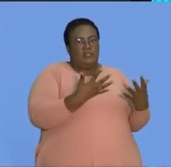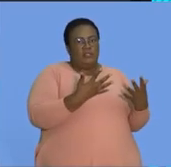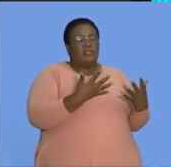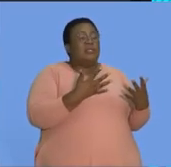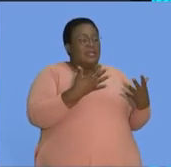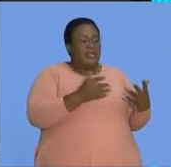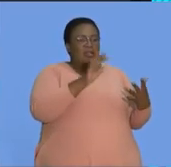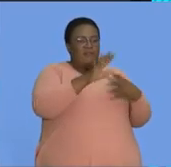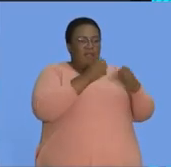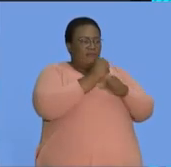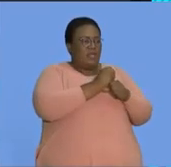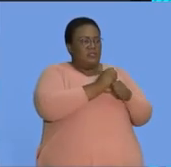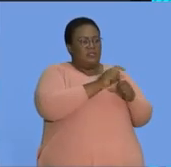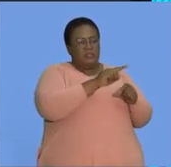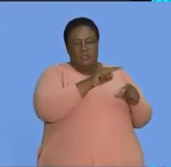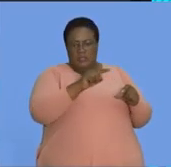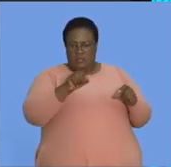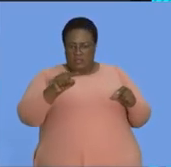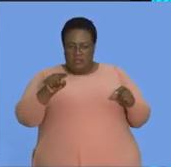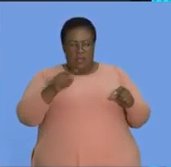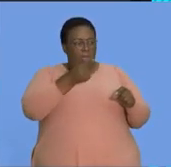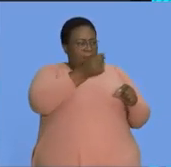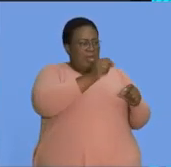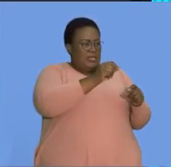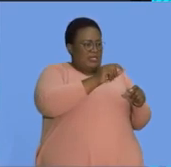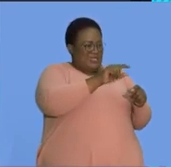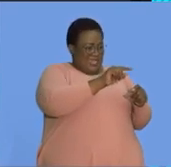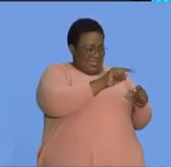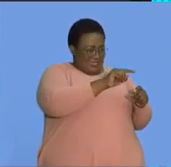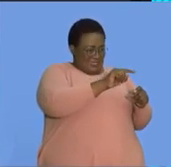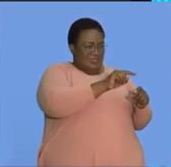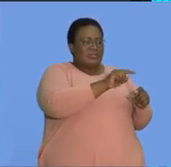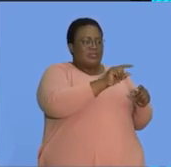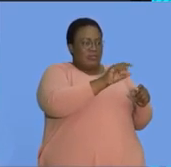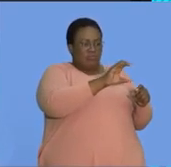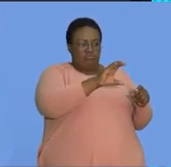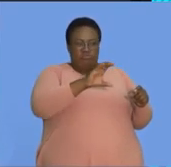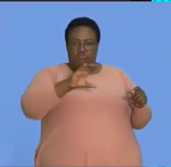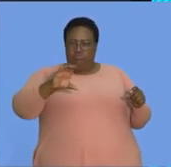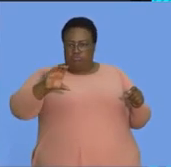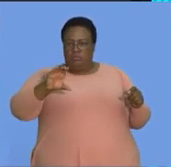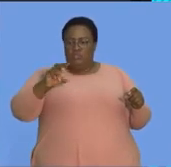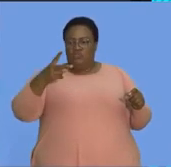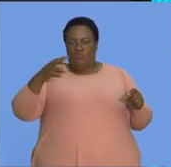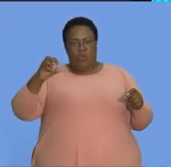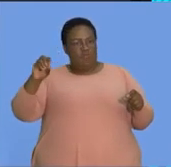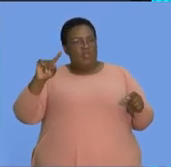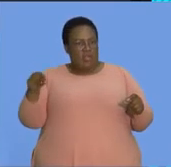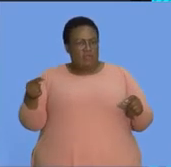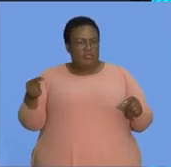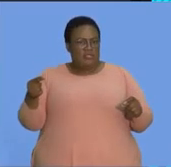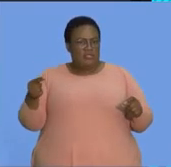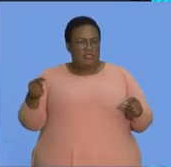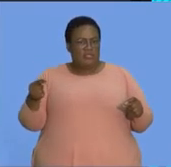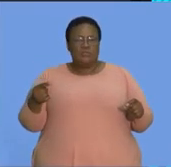was invested such that at this present moment, we then have 200,000 in the bank. Really, who